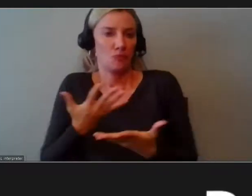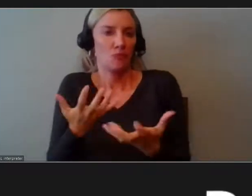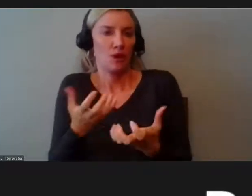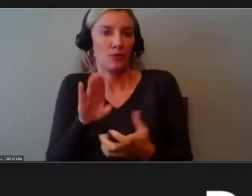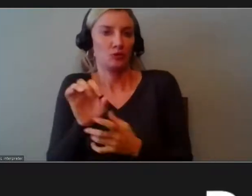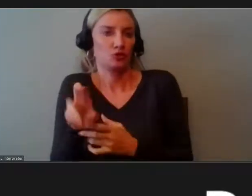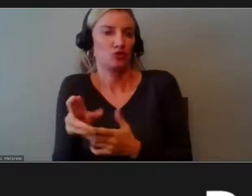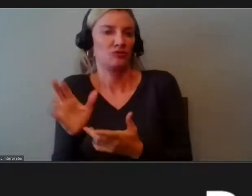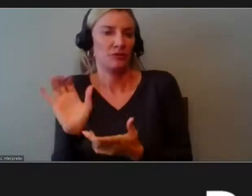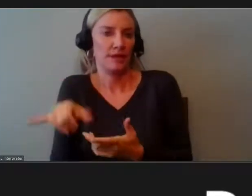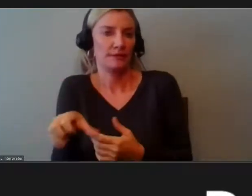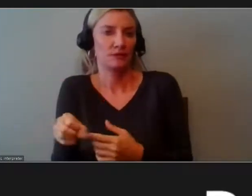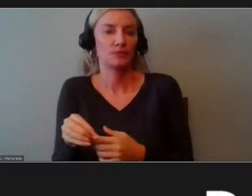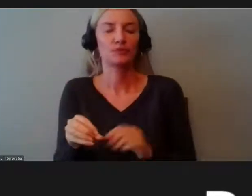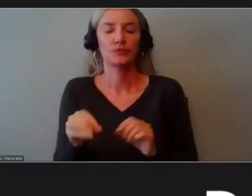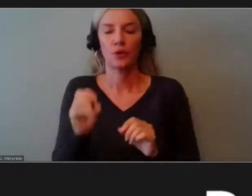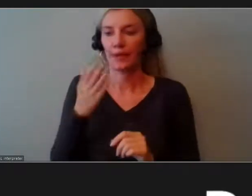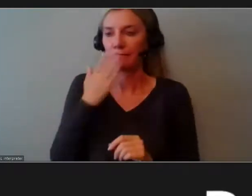Thank you both. I appreciate that.